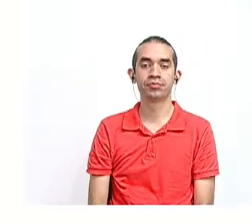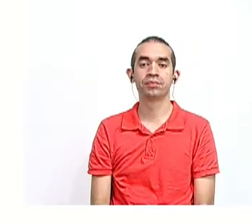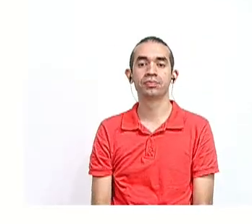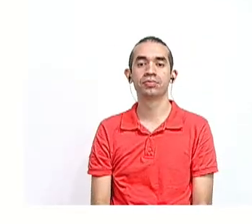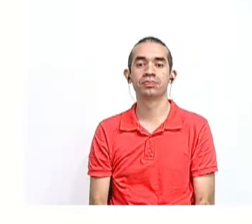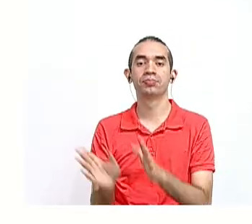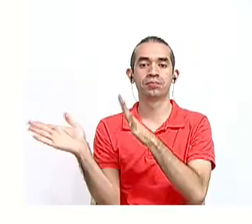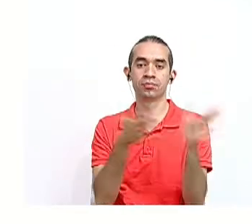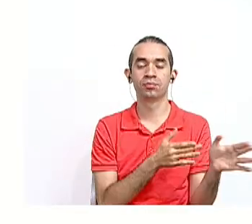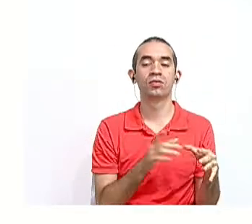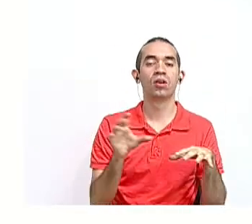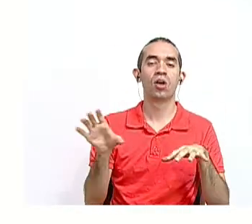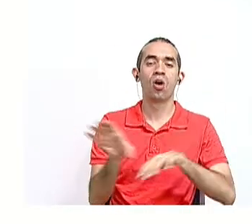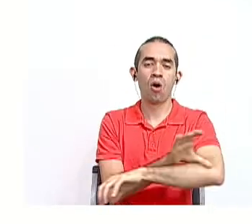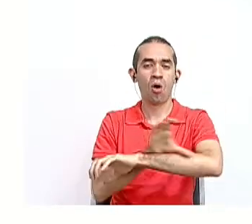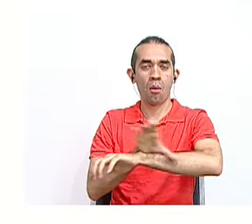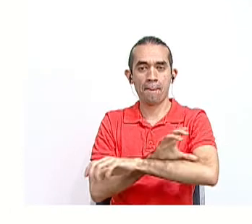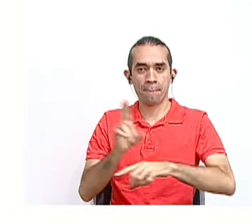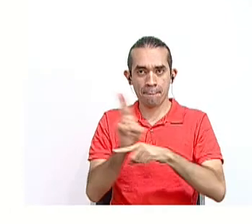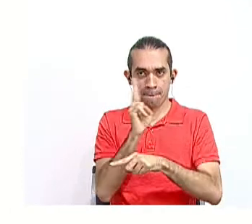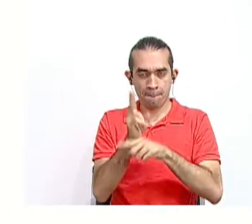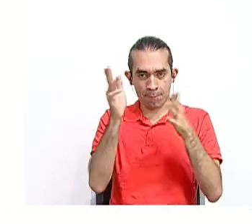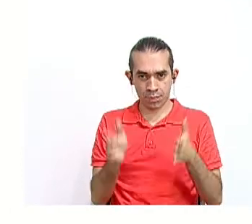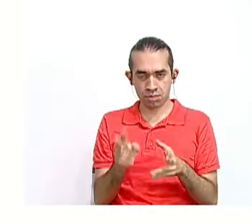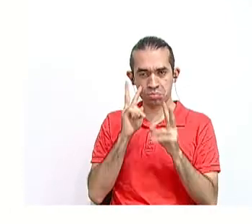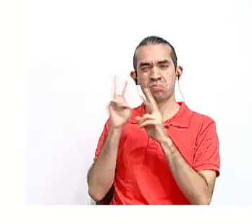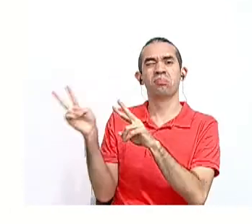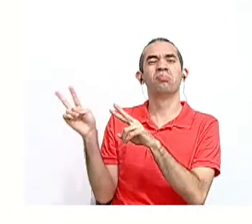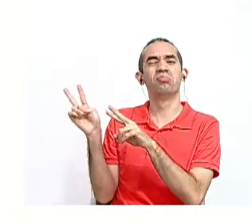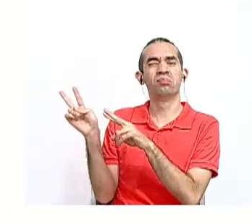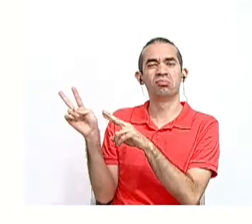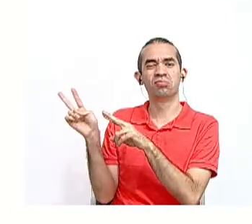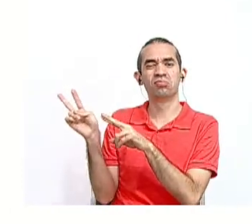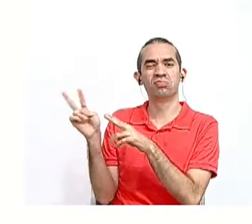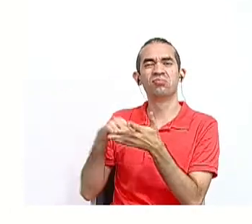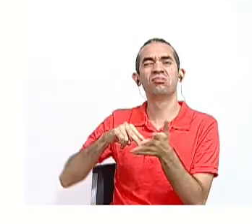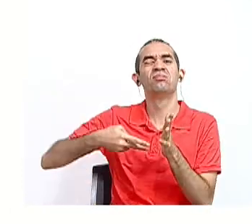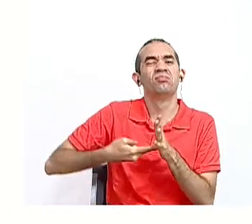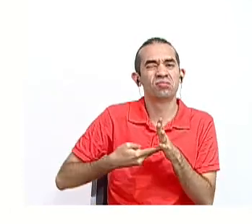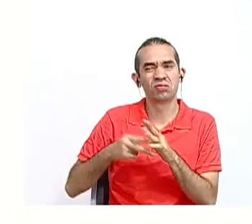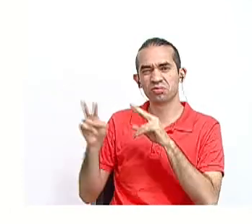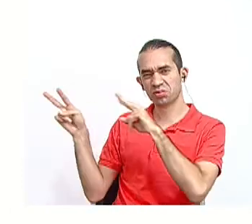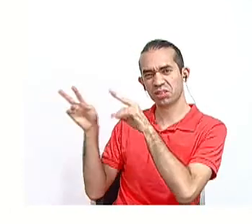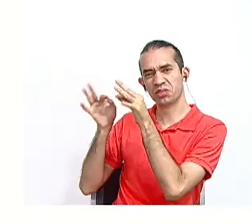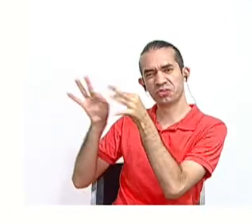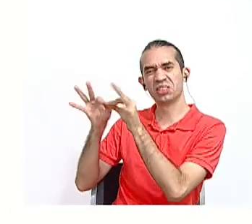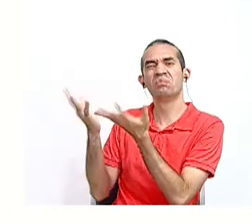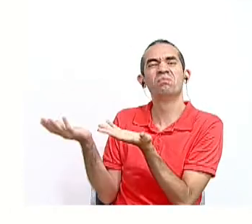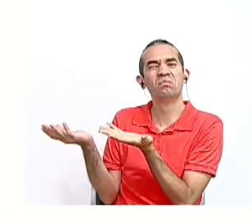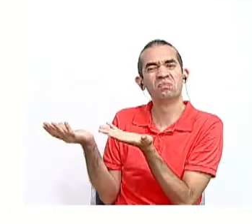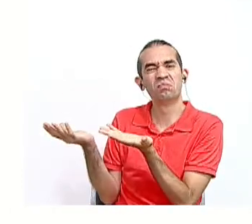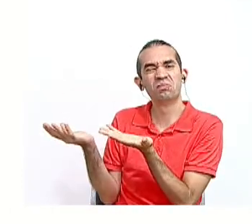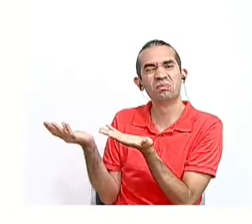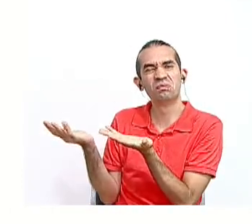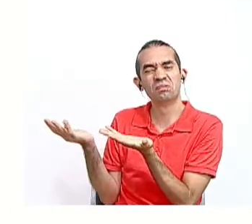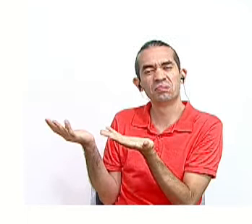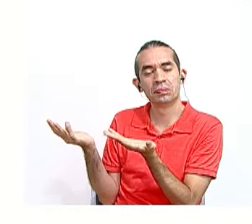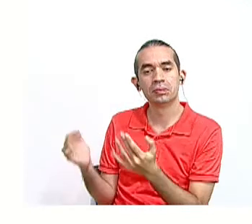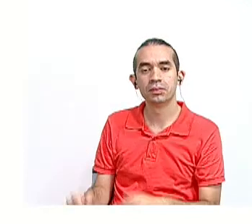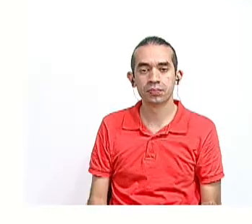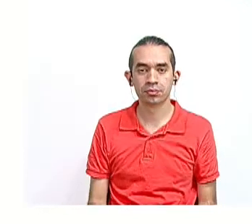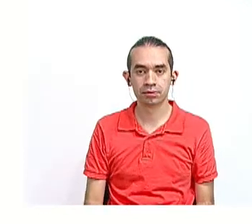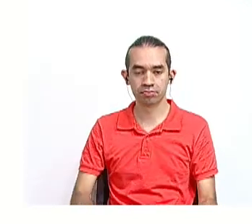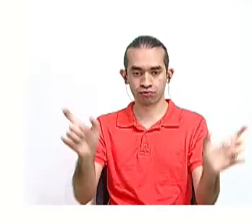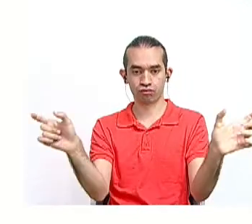computer user. So look at that picture. Think about the meaning. What is the computer user? This is a